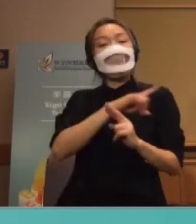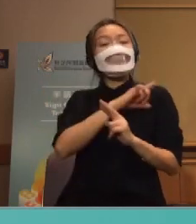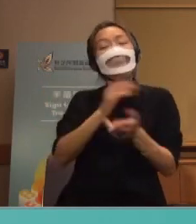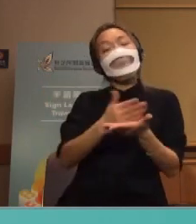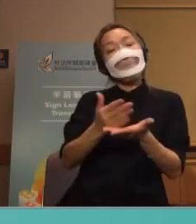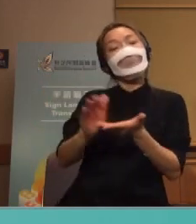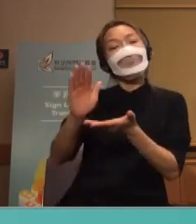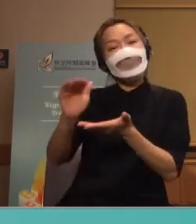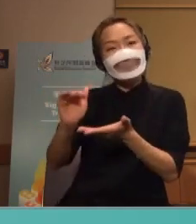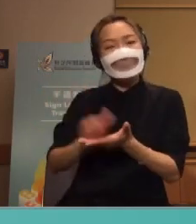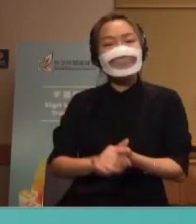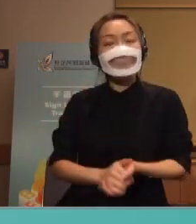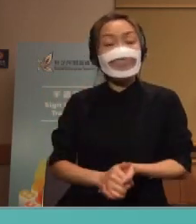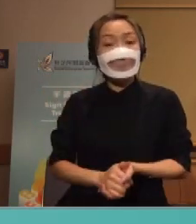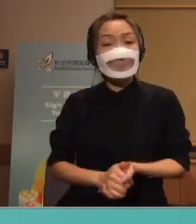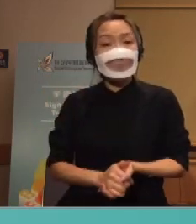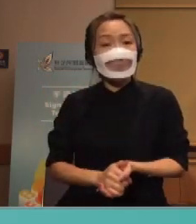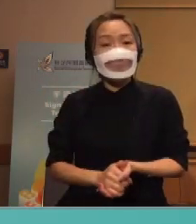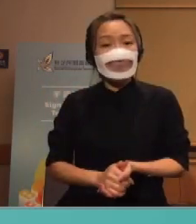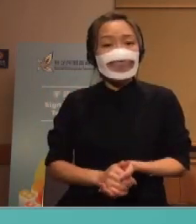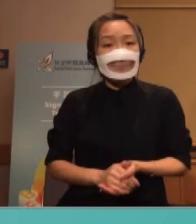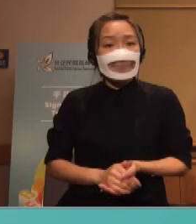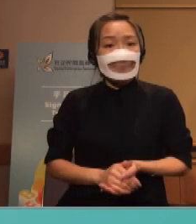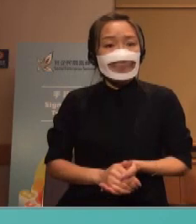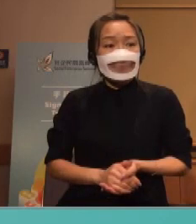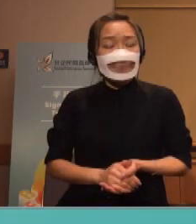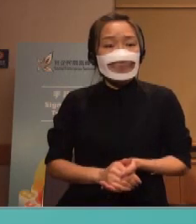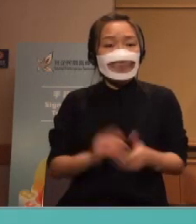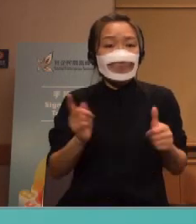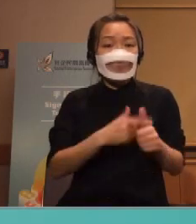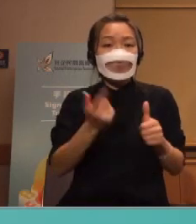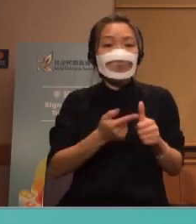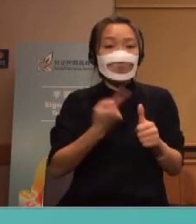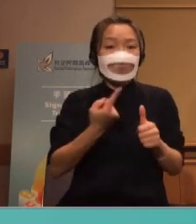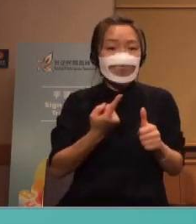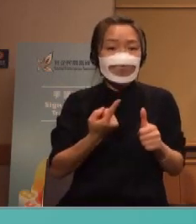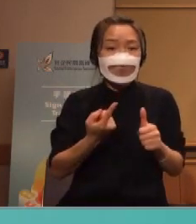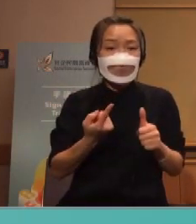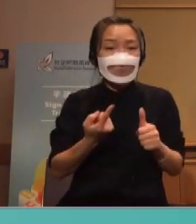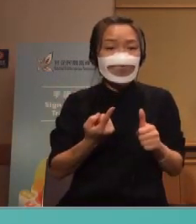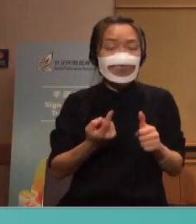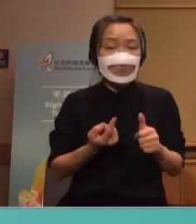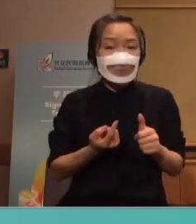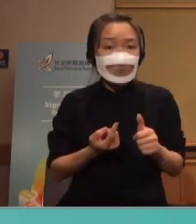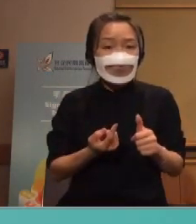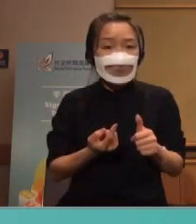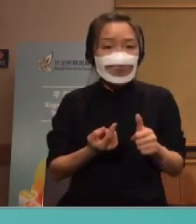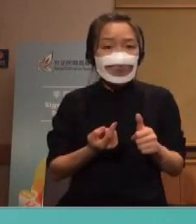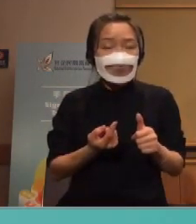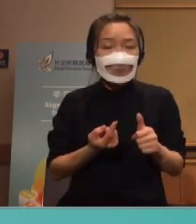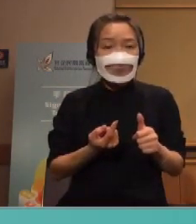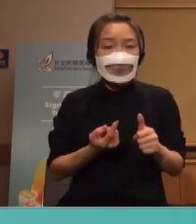finding avenues and collaborations that protocols can speak to each other. So what do I mean by that? If you look at the events